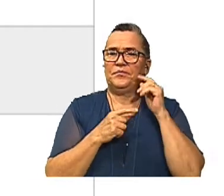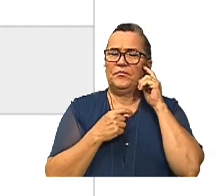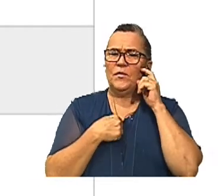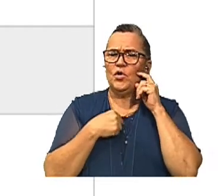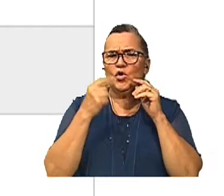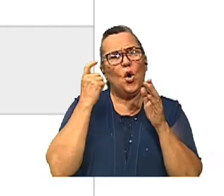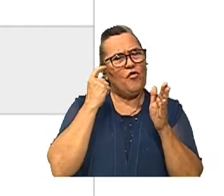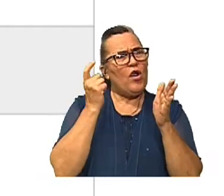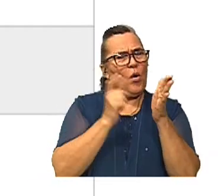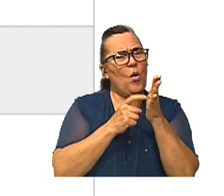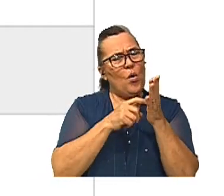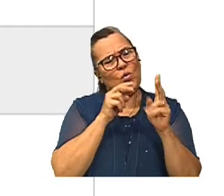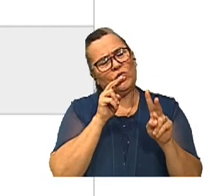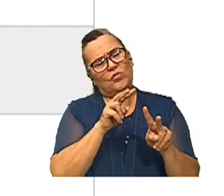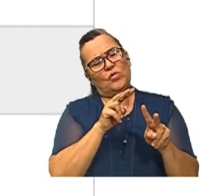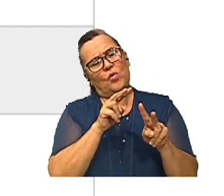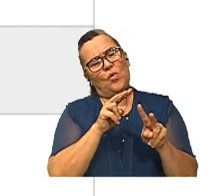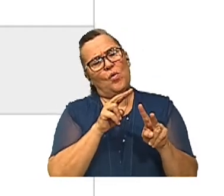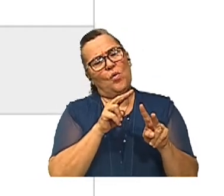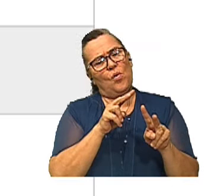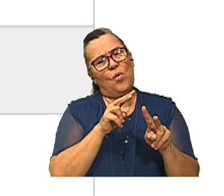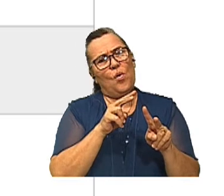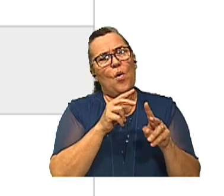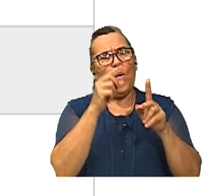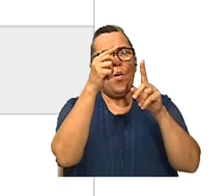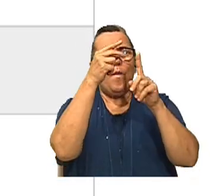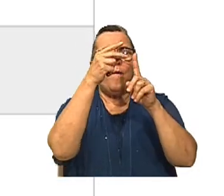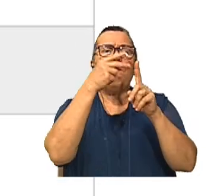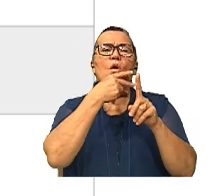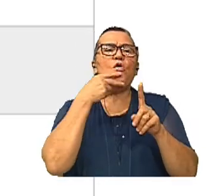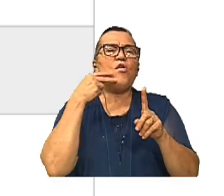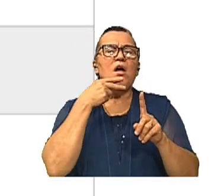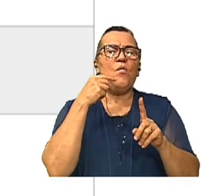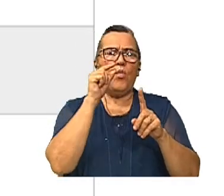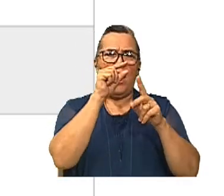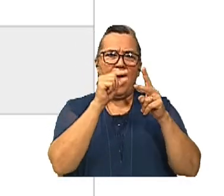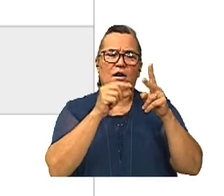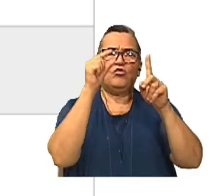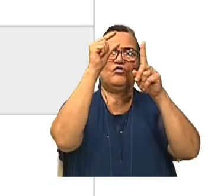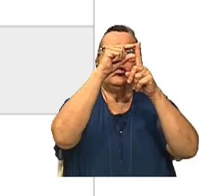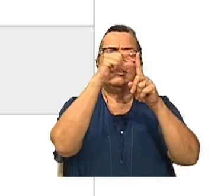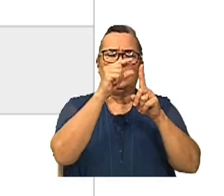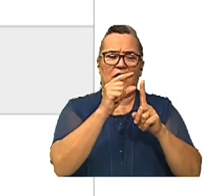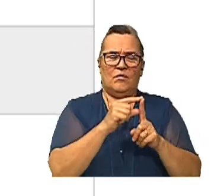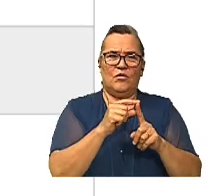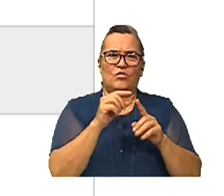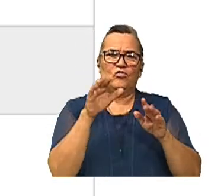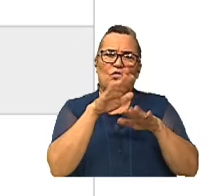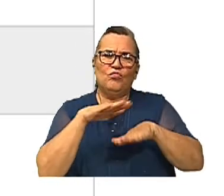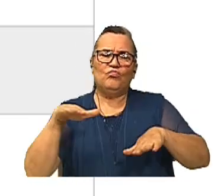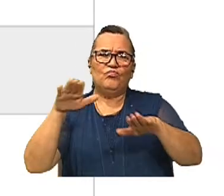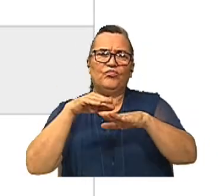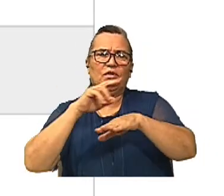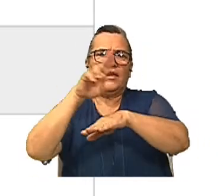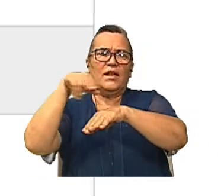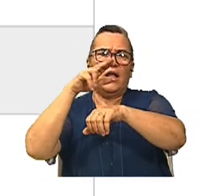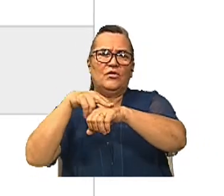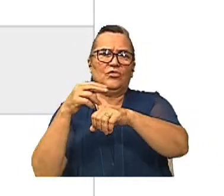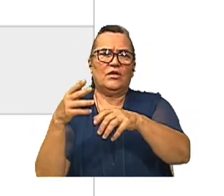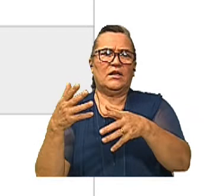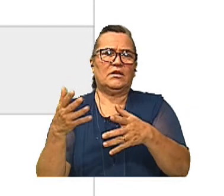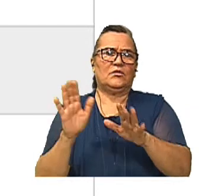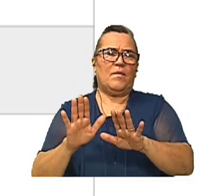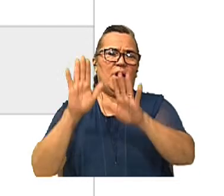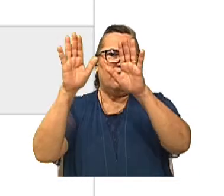I recognize some isolated vocabulary, terms about natural wonders in my backyard marble in Costa